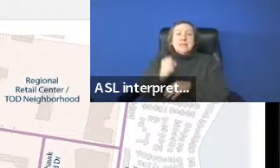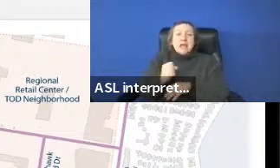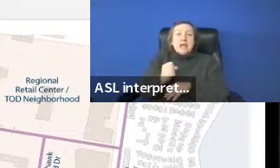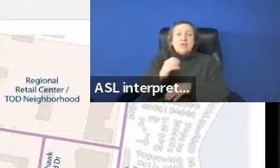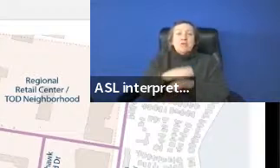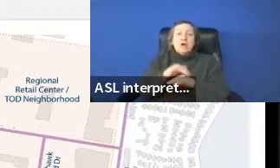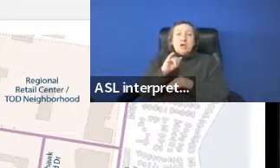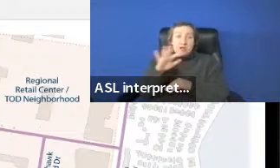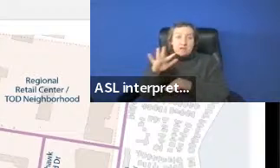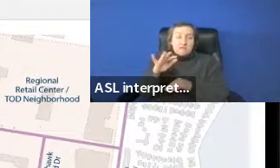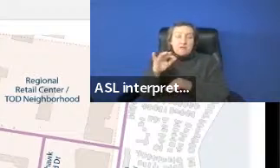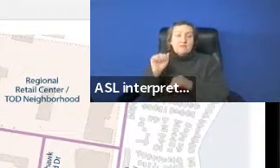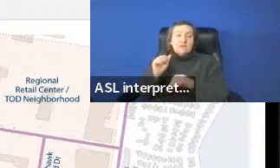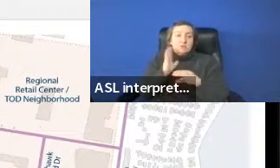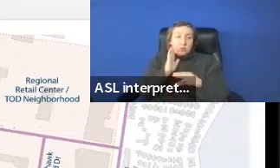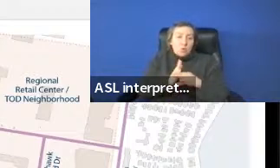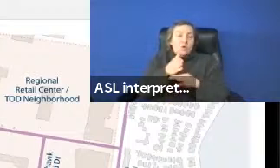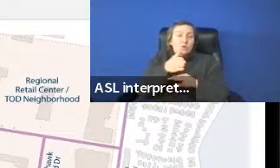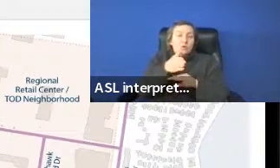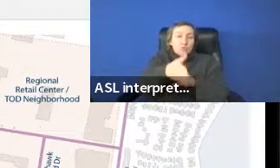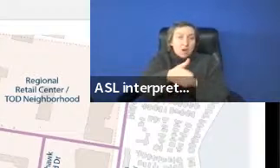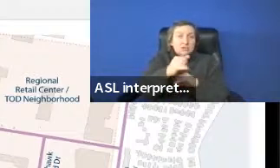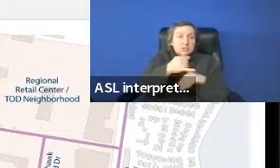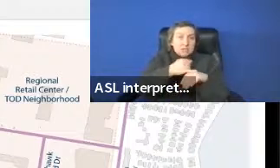you would go across the island, across